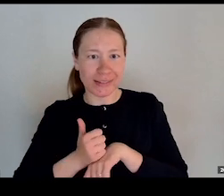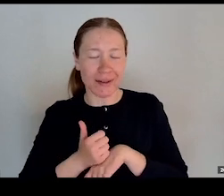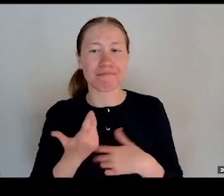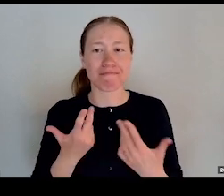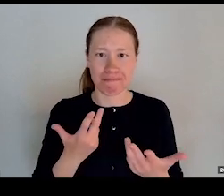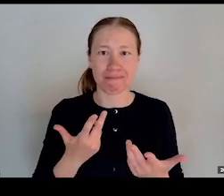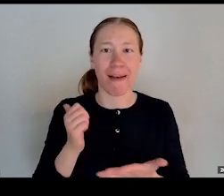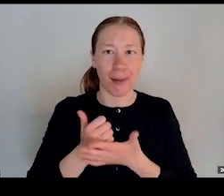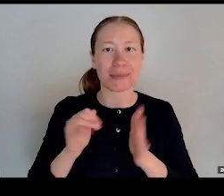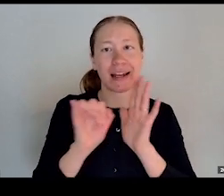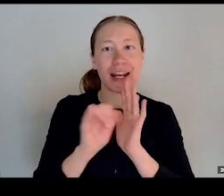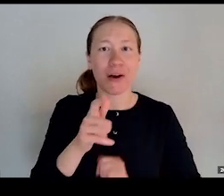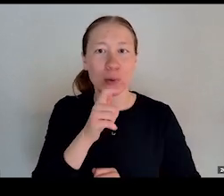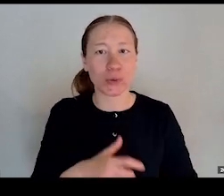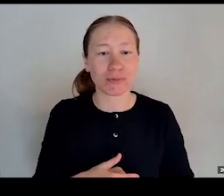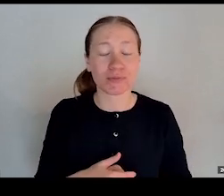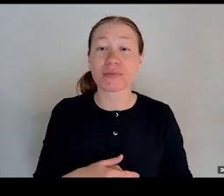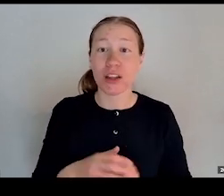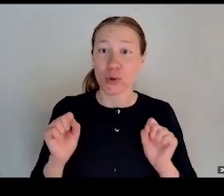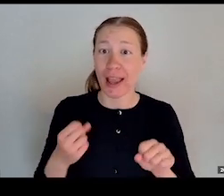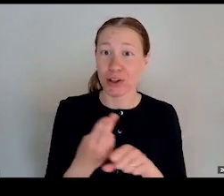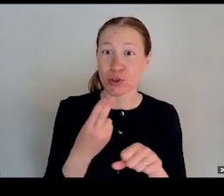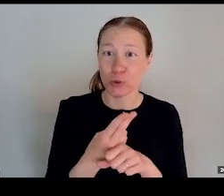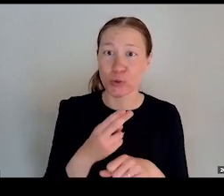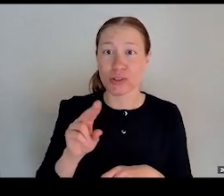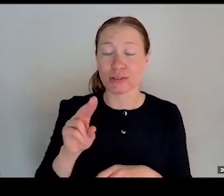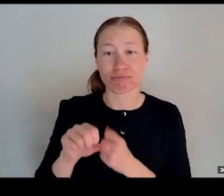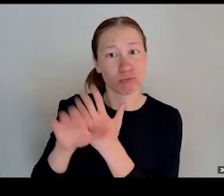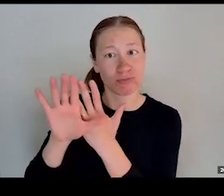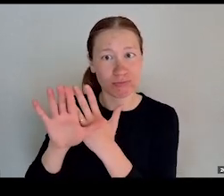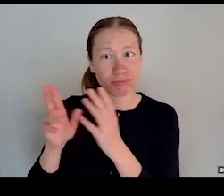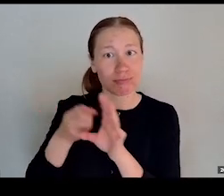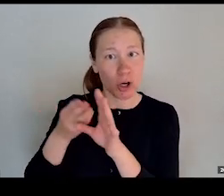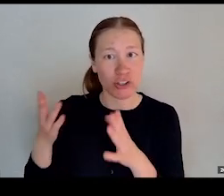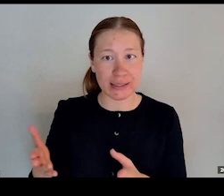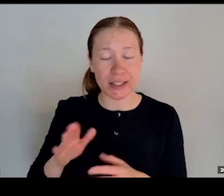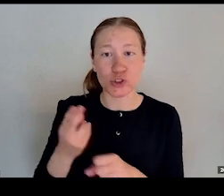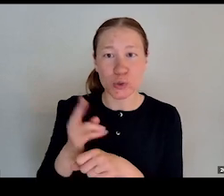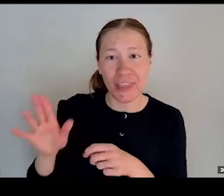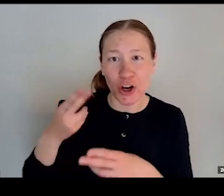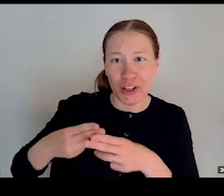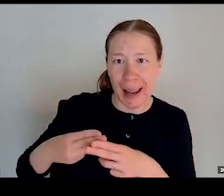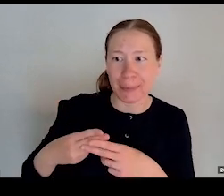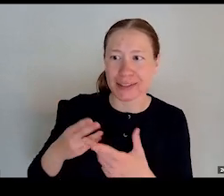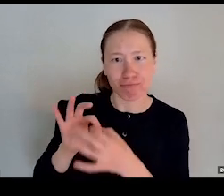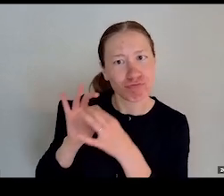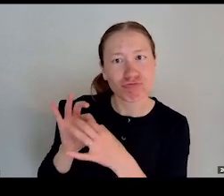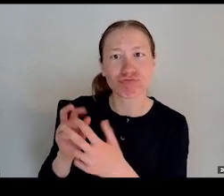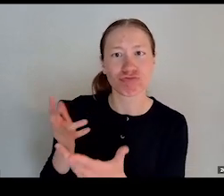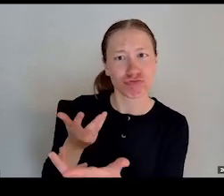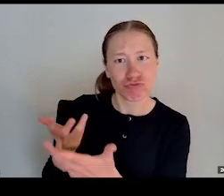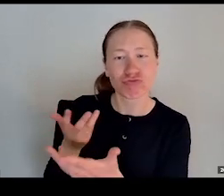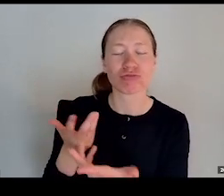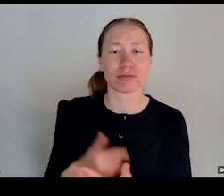You want to address remote participants by name to keep them connected with the individuals who are attending in person if you are hosting in a hybrid